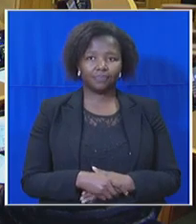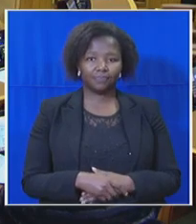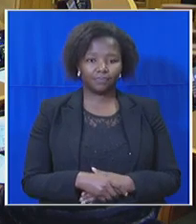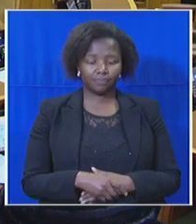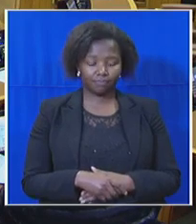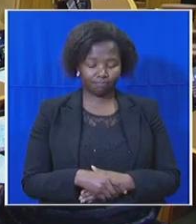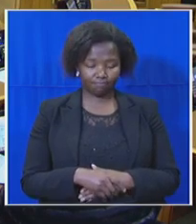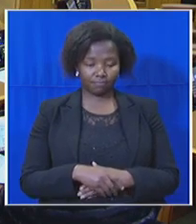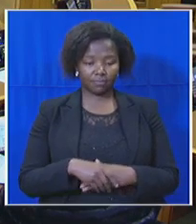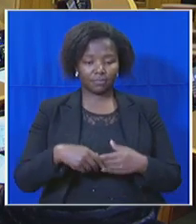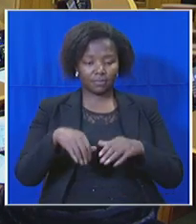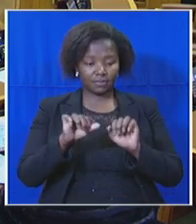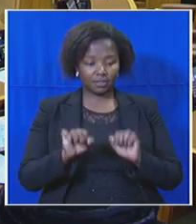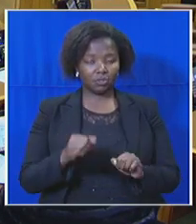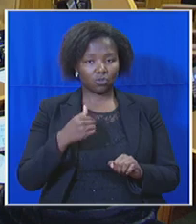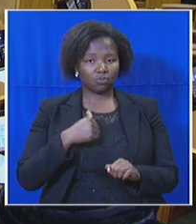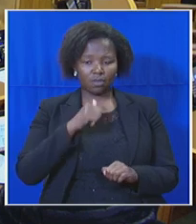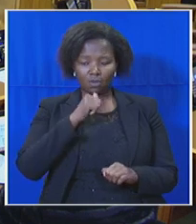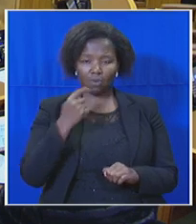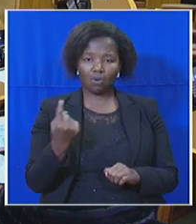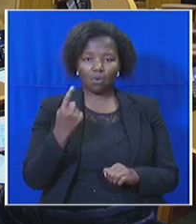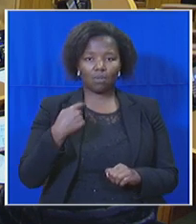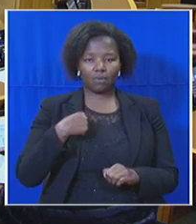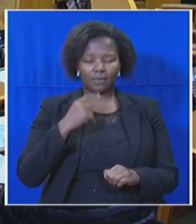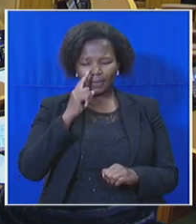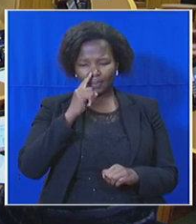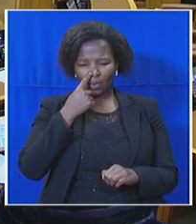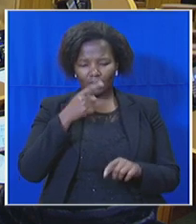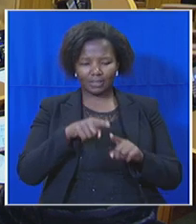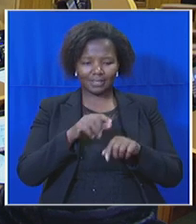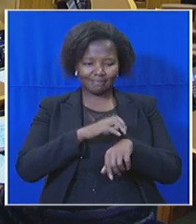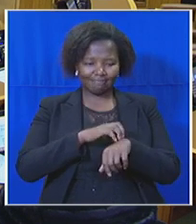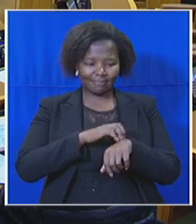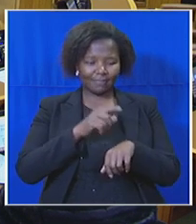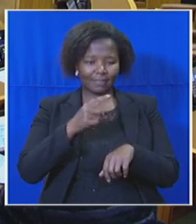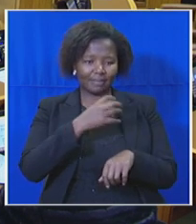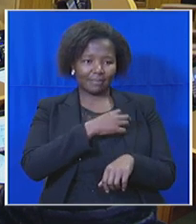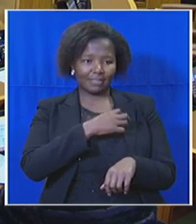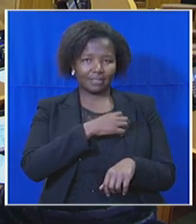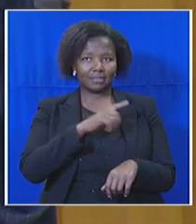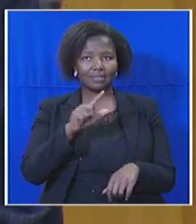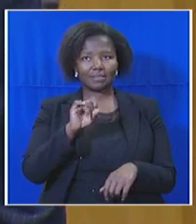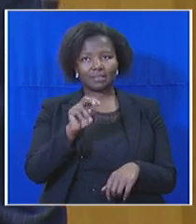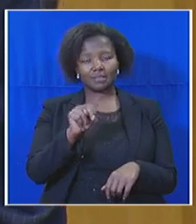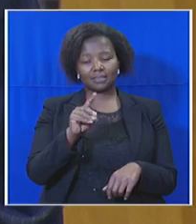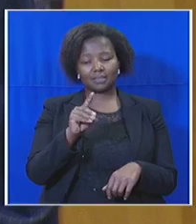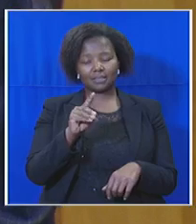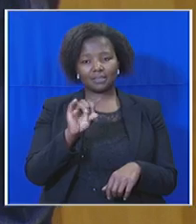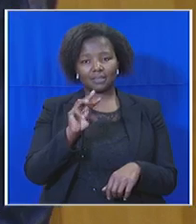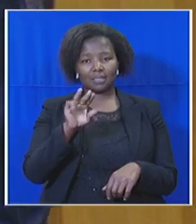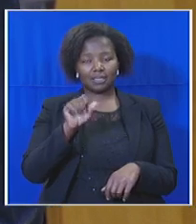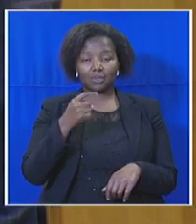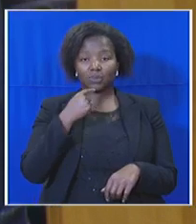Madam Chair, I was not the only one who was bored and annoyed by Minister Lindiwe Zulu last week when she contended that the DA did not